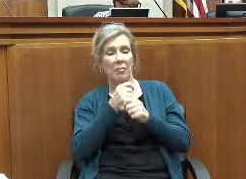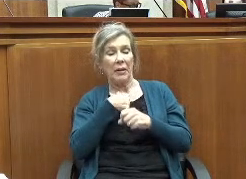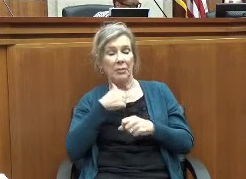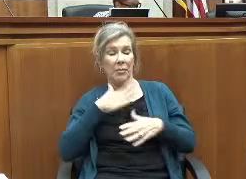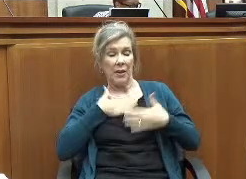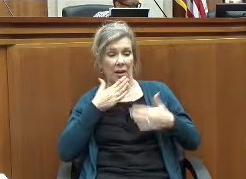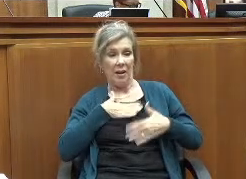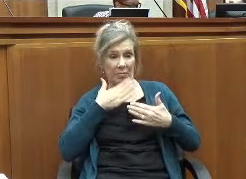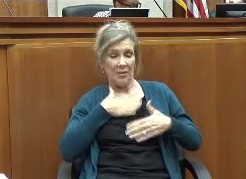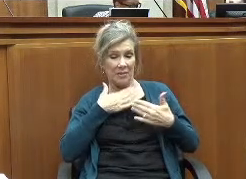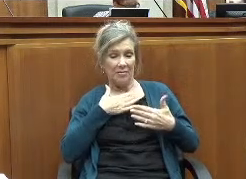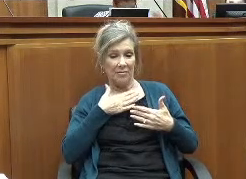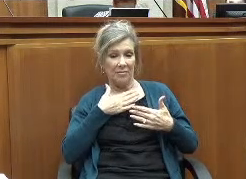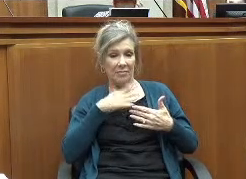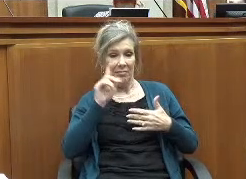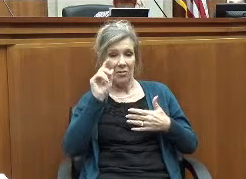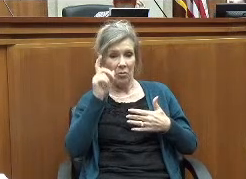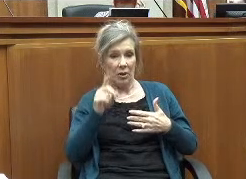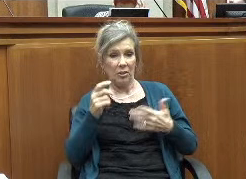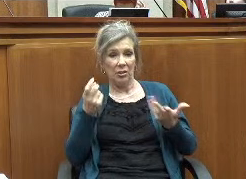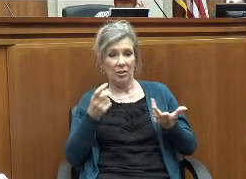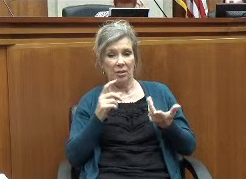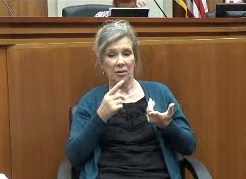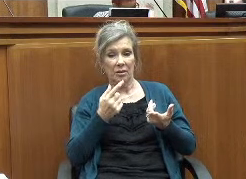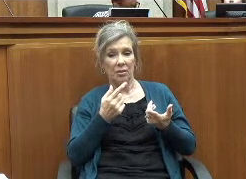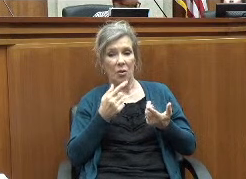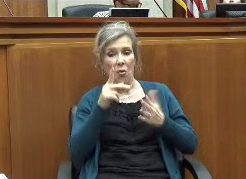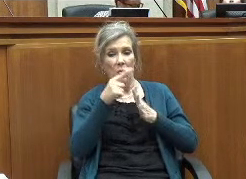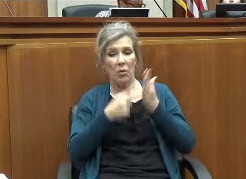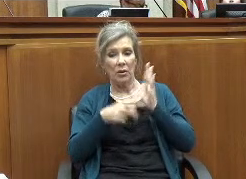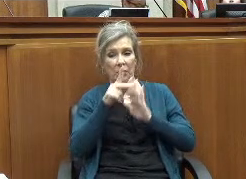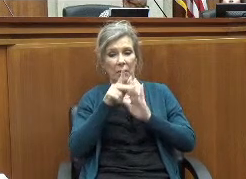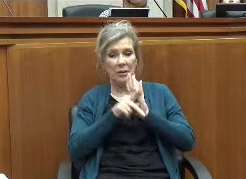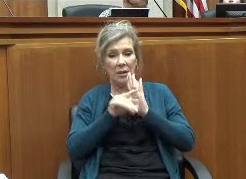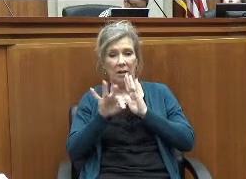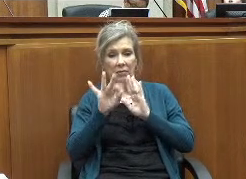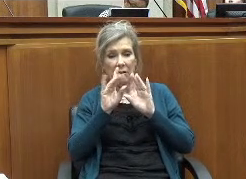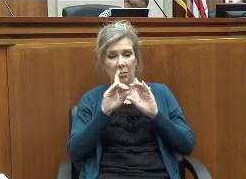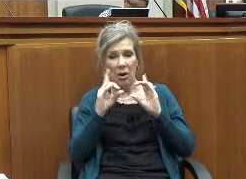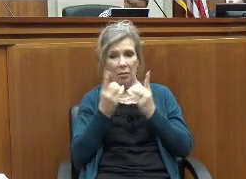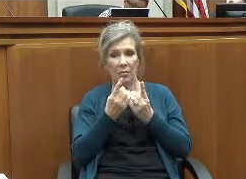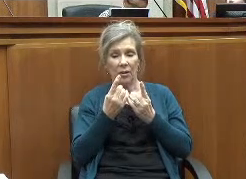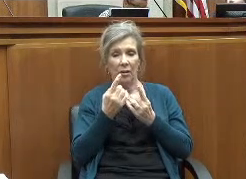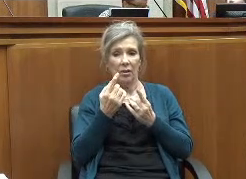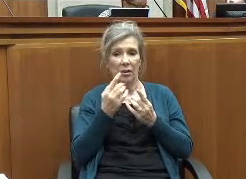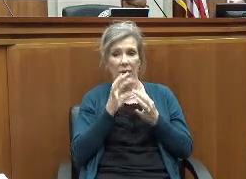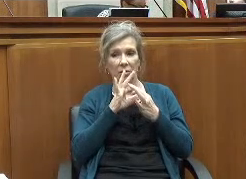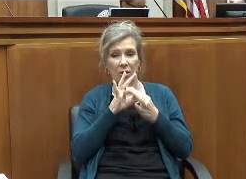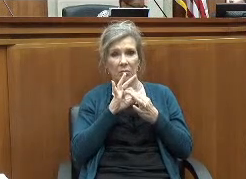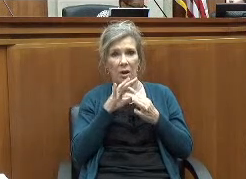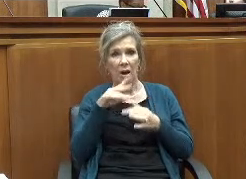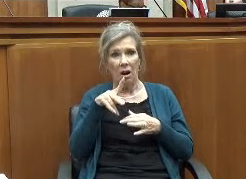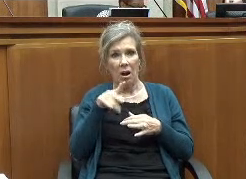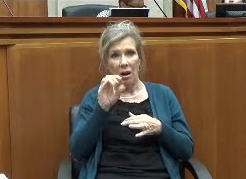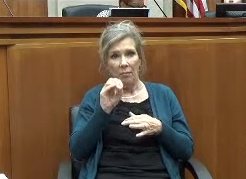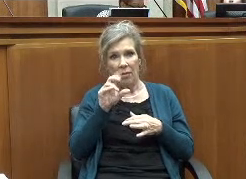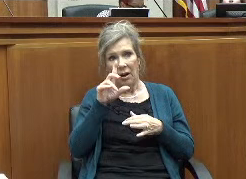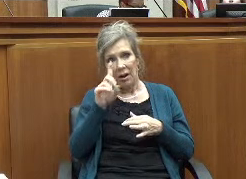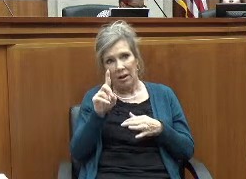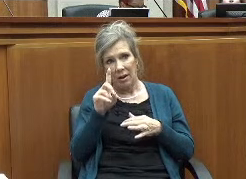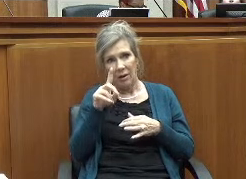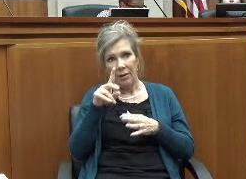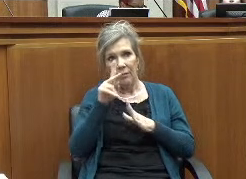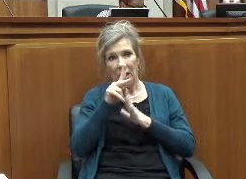then becomes, what is the policy of the department, right, in terms of pod policies that